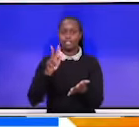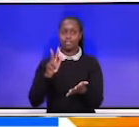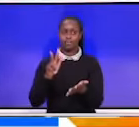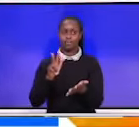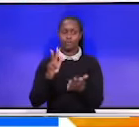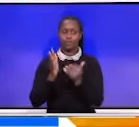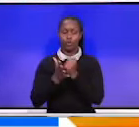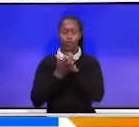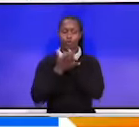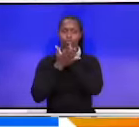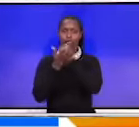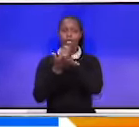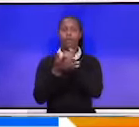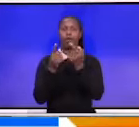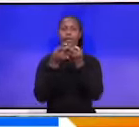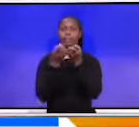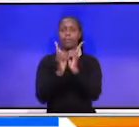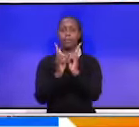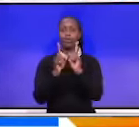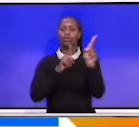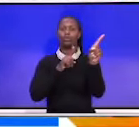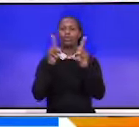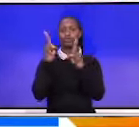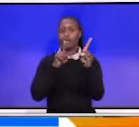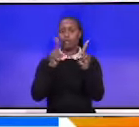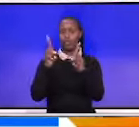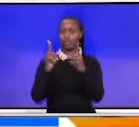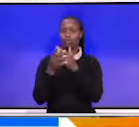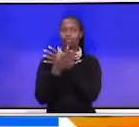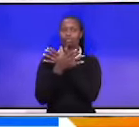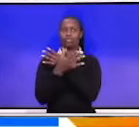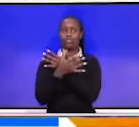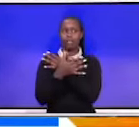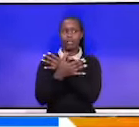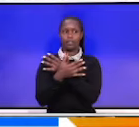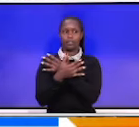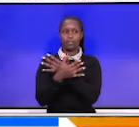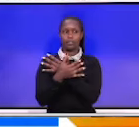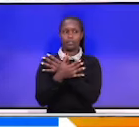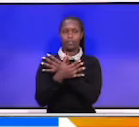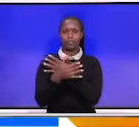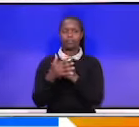to enable them to travel to Germany.